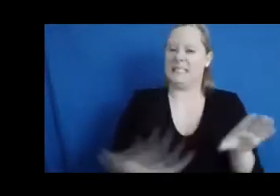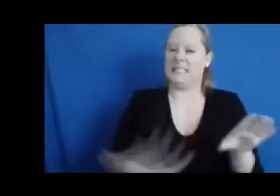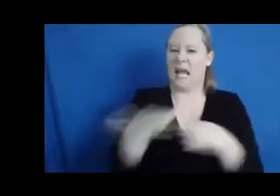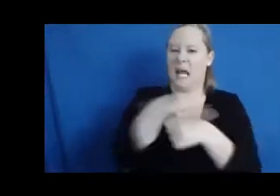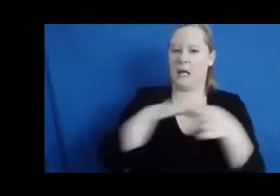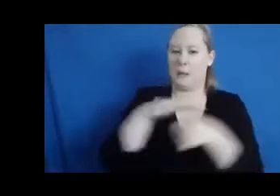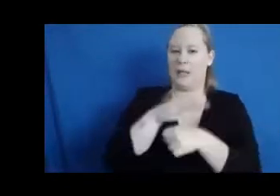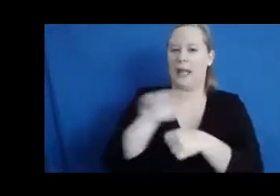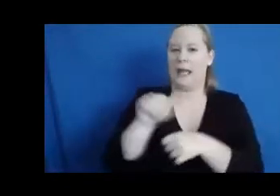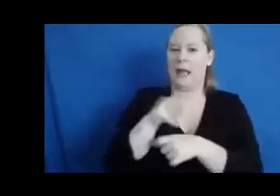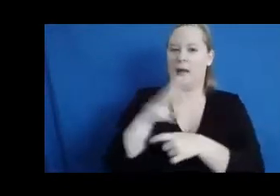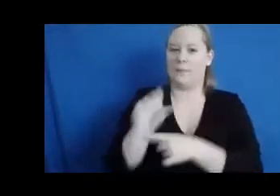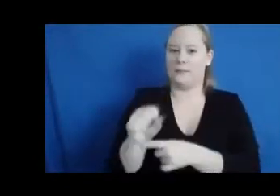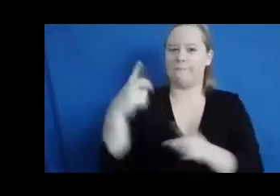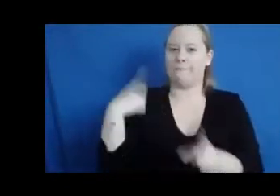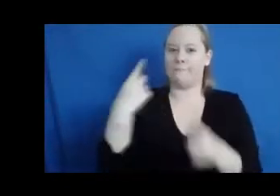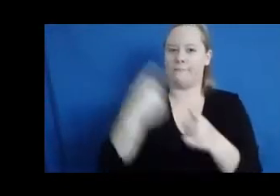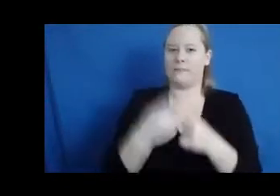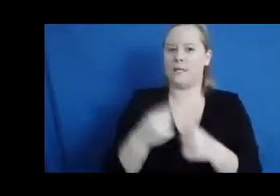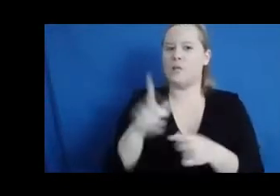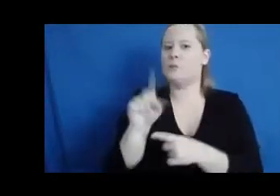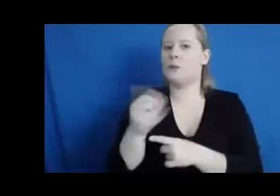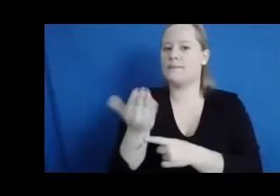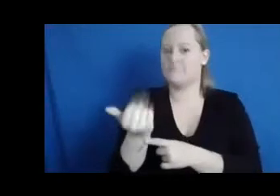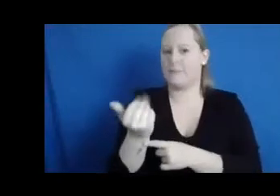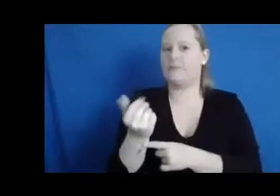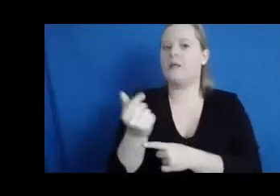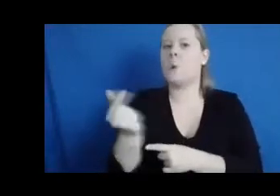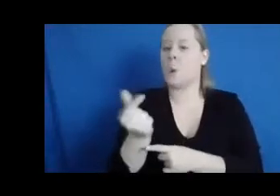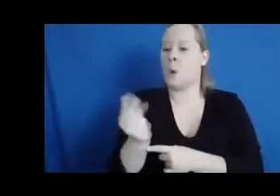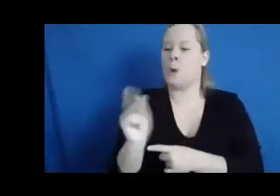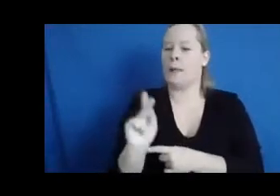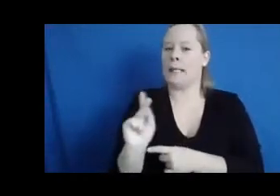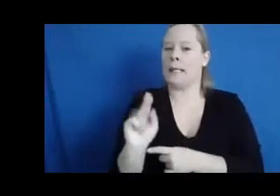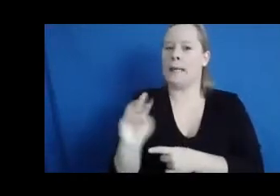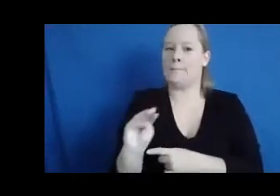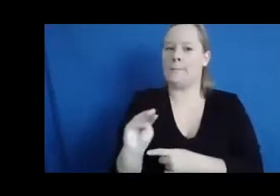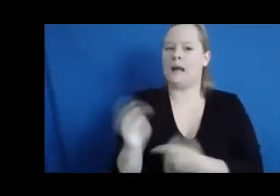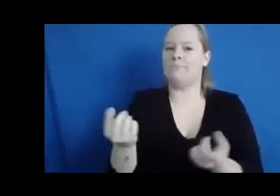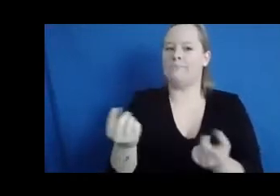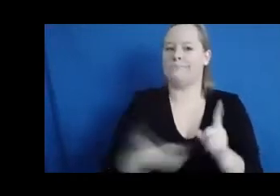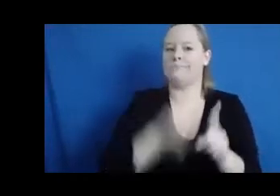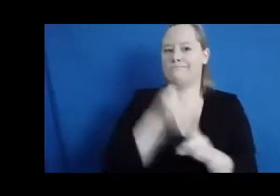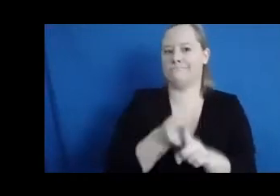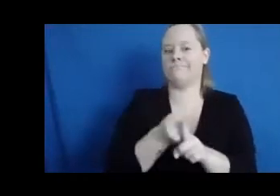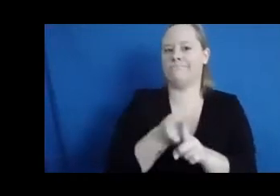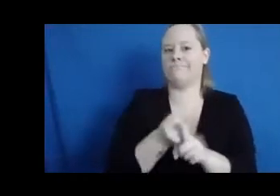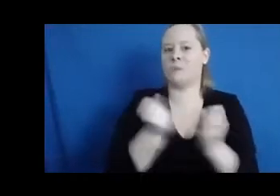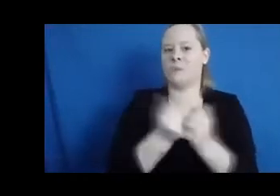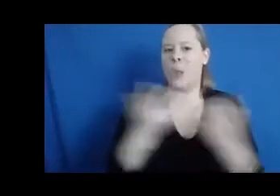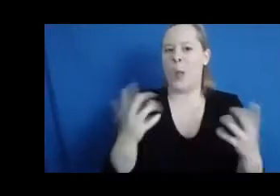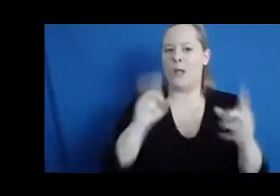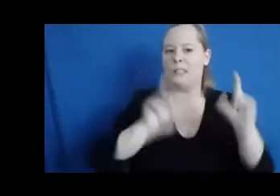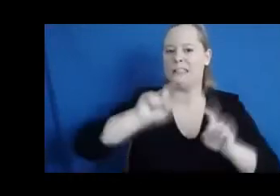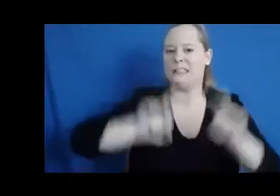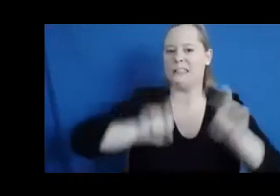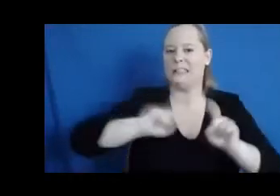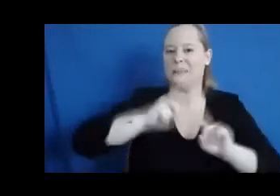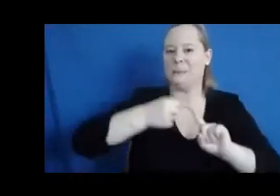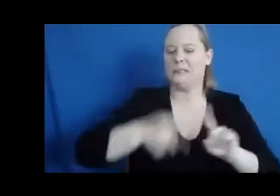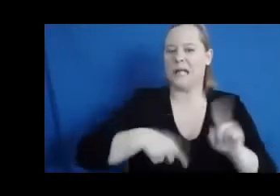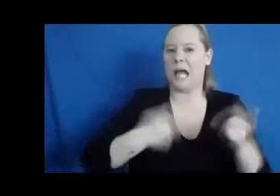since the 2015 Gold King Mine event happened. There were a lot of questions when that happened about